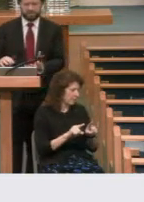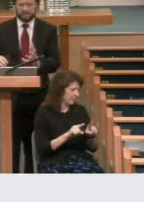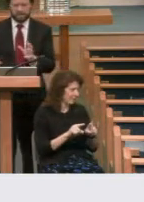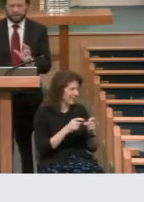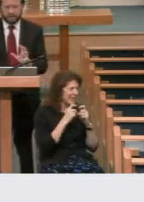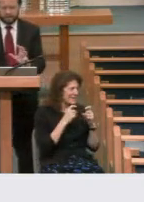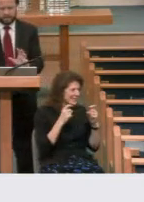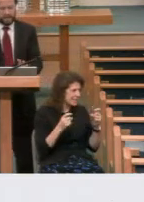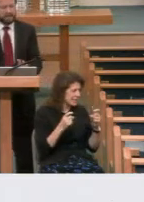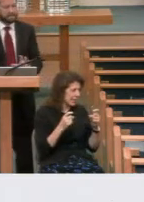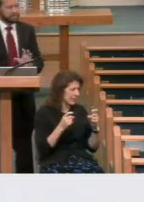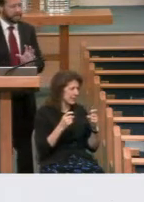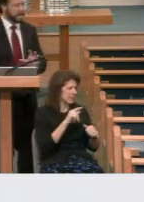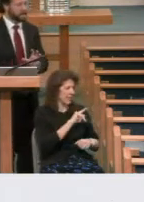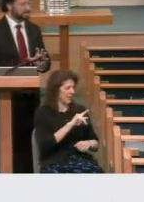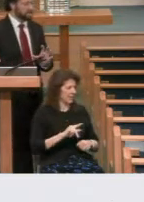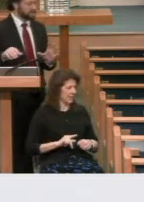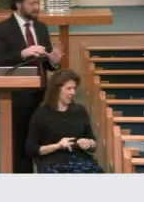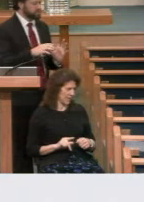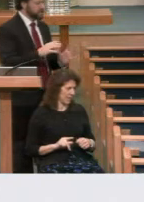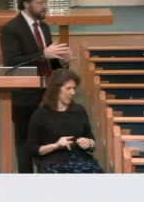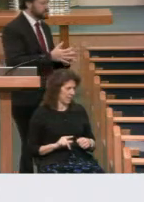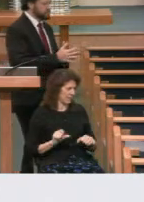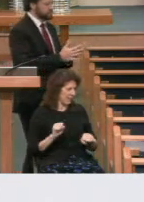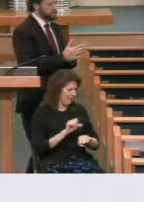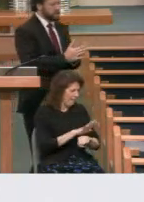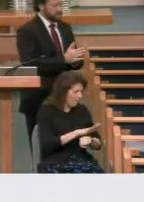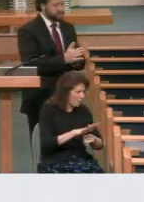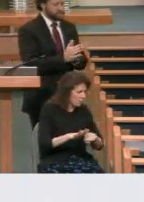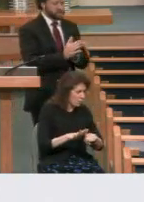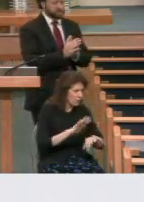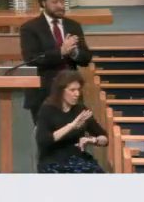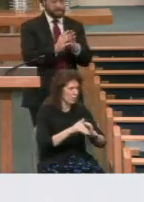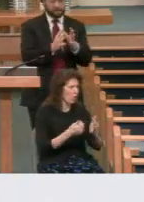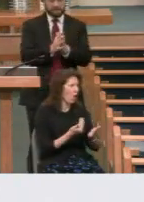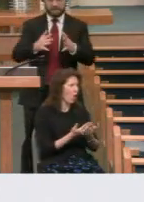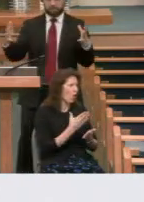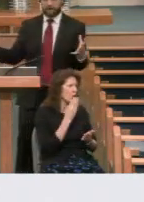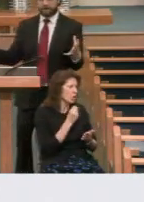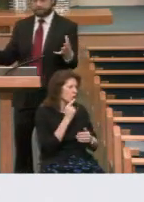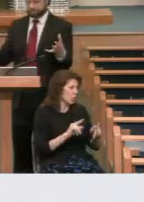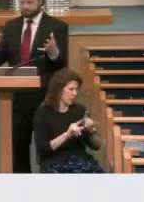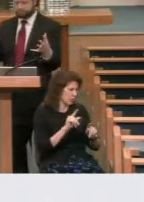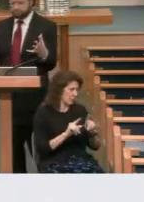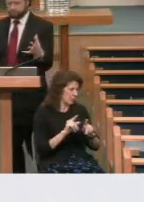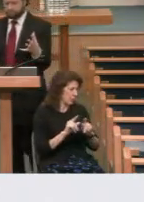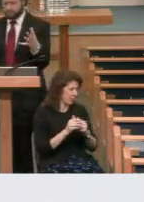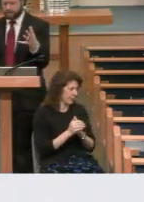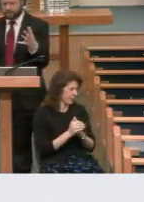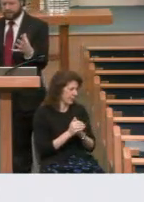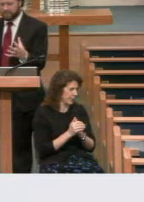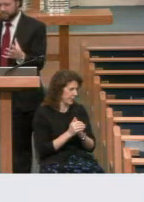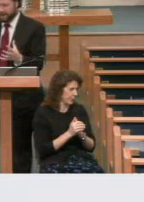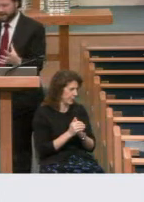those kings played out, because what did they do whenever they separated? And